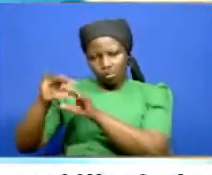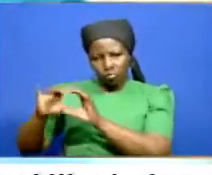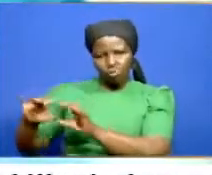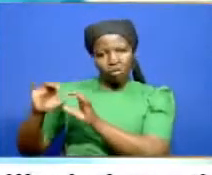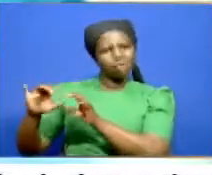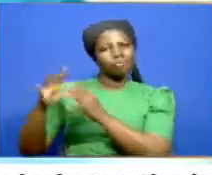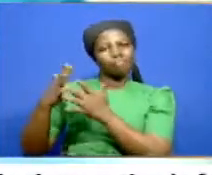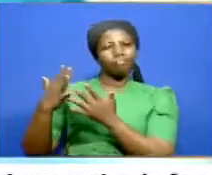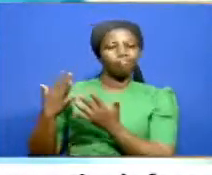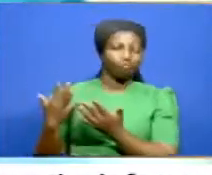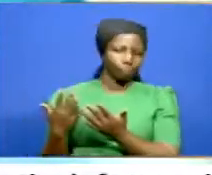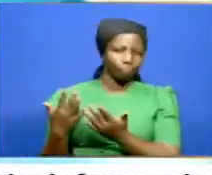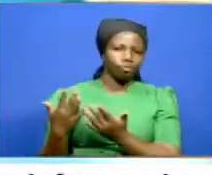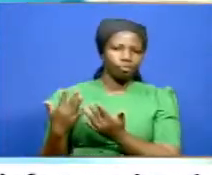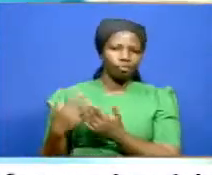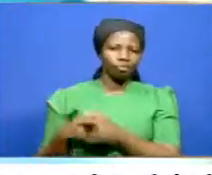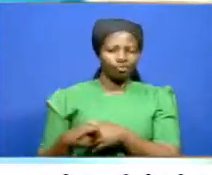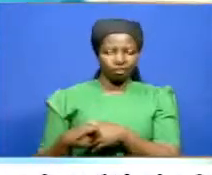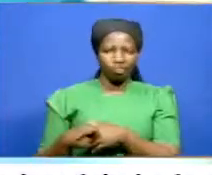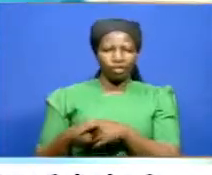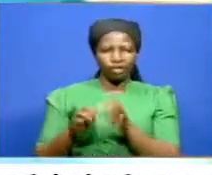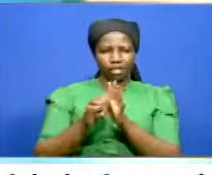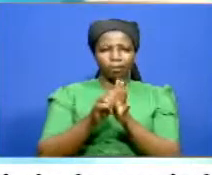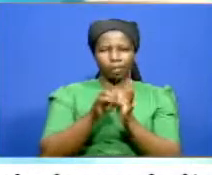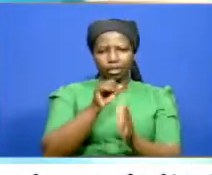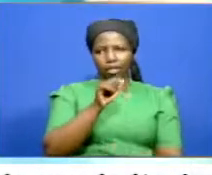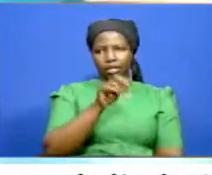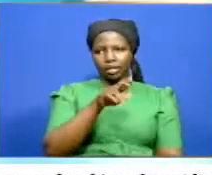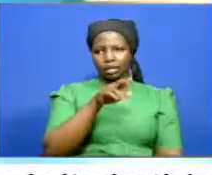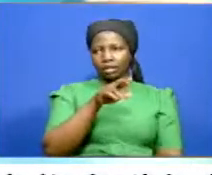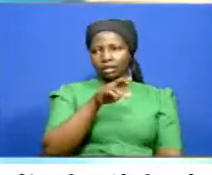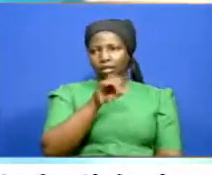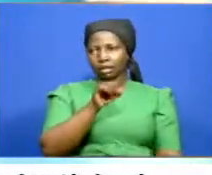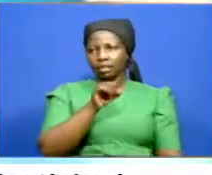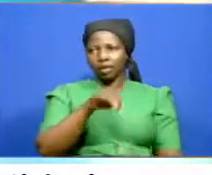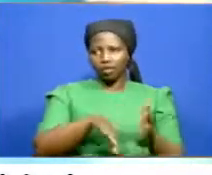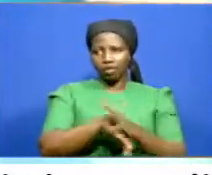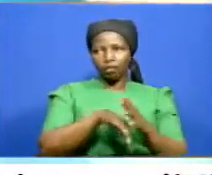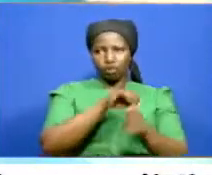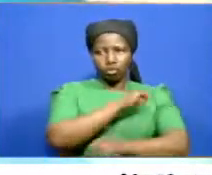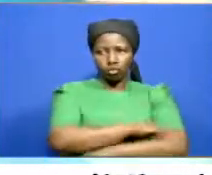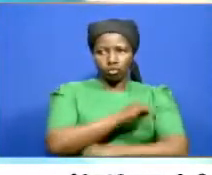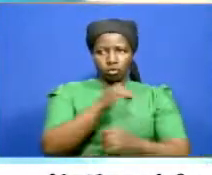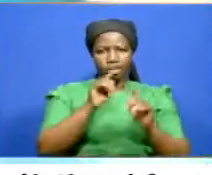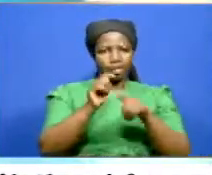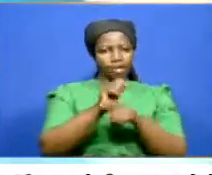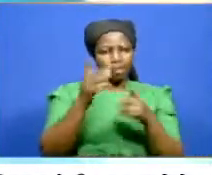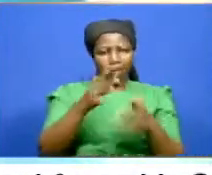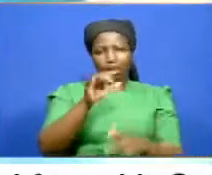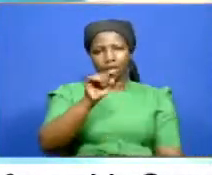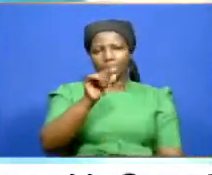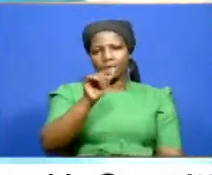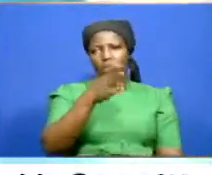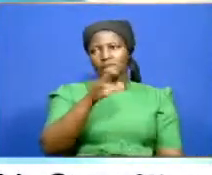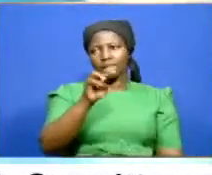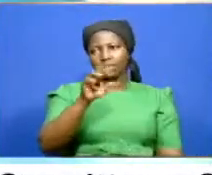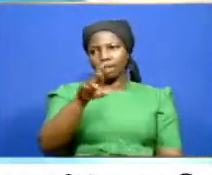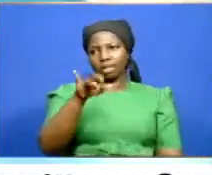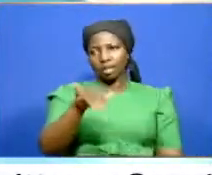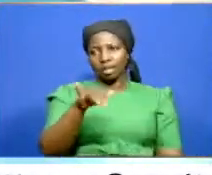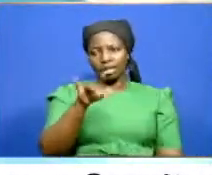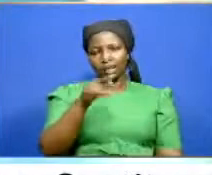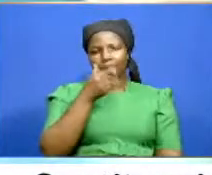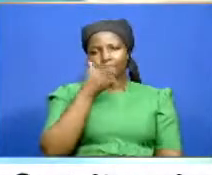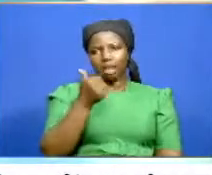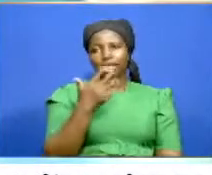infrastructure, kits, because Emerging Stars Football Academy, they train at St. Mary's. If you go to St. Mary's, St. Mary's is one of the best facilities we have around. Mm-hmm. Actually, having played Premier League for